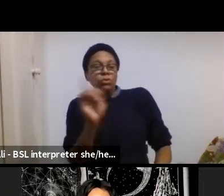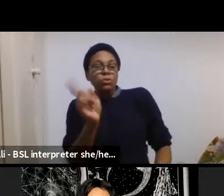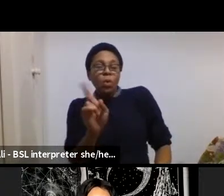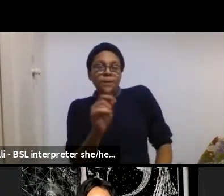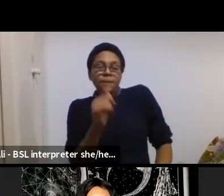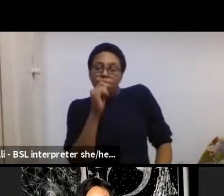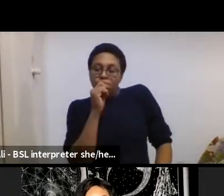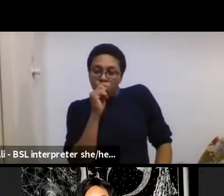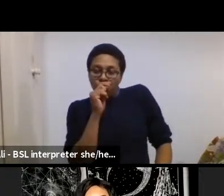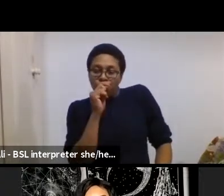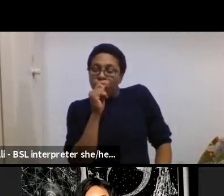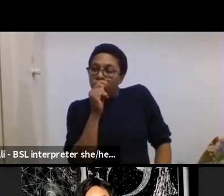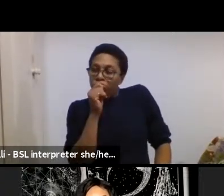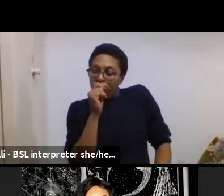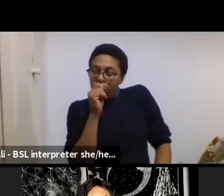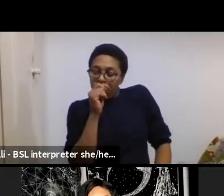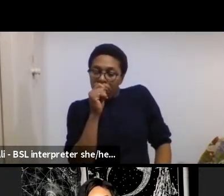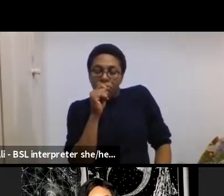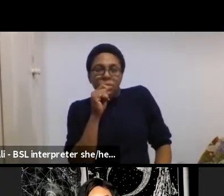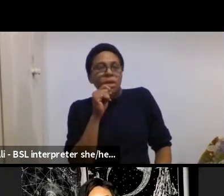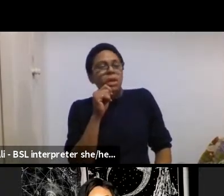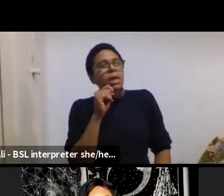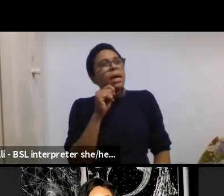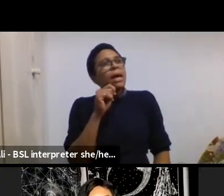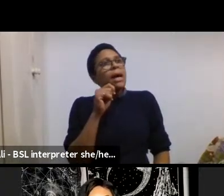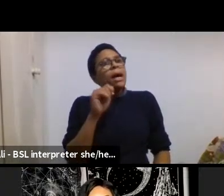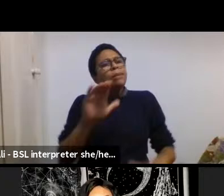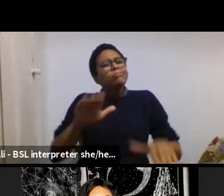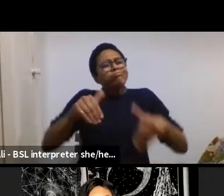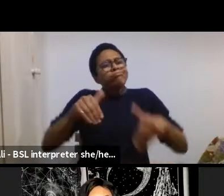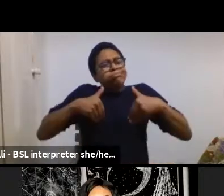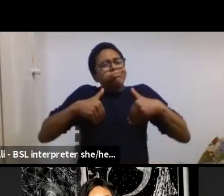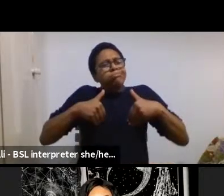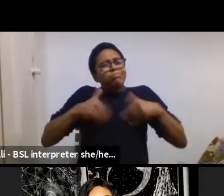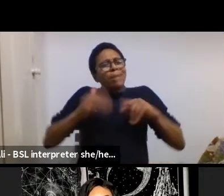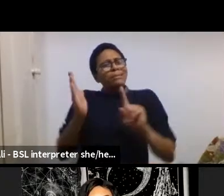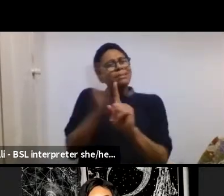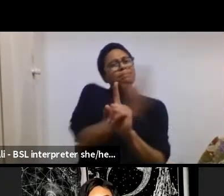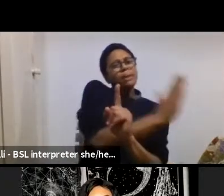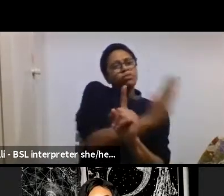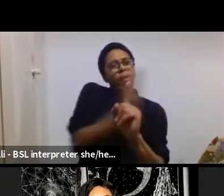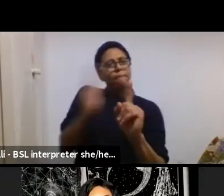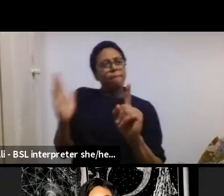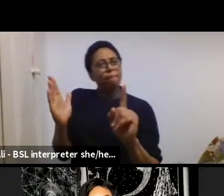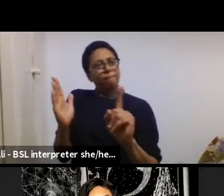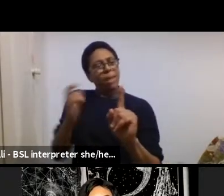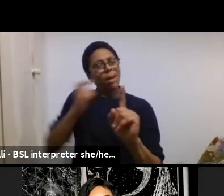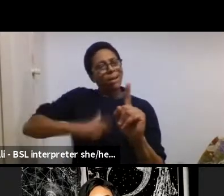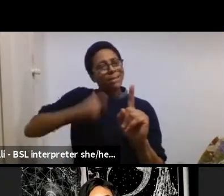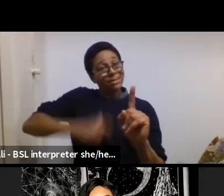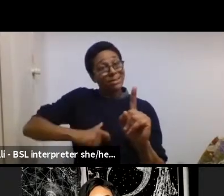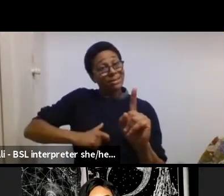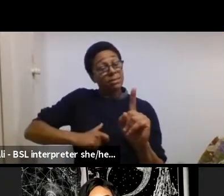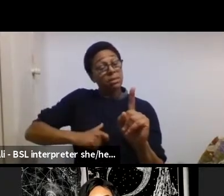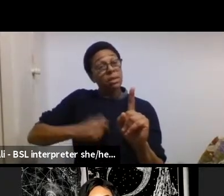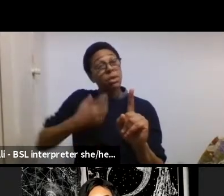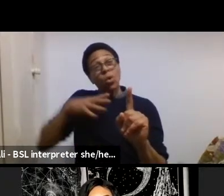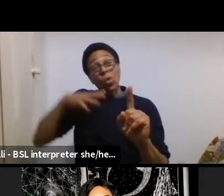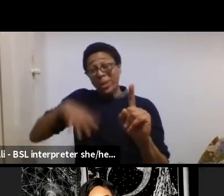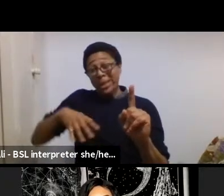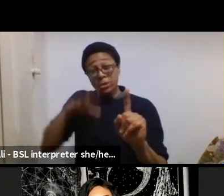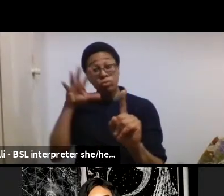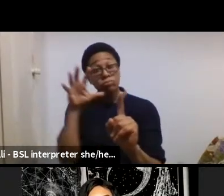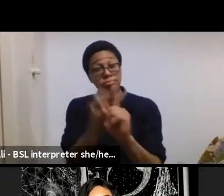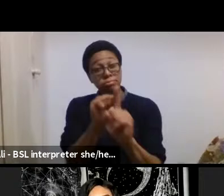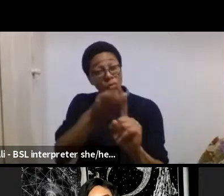the importance of ACE spectrum identities being recognized as part of the LGBT plus community. And obviously that's why we are